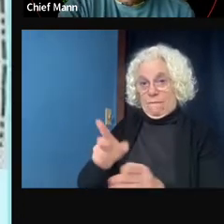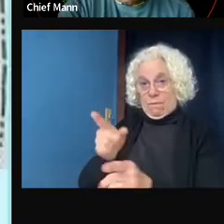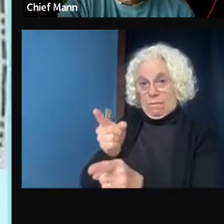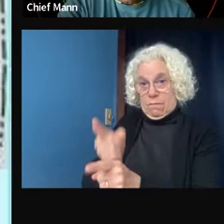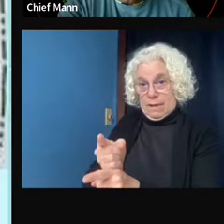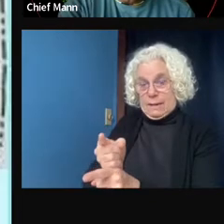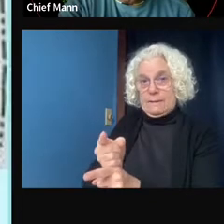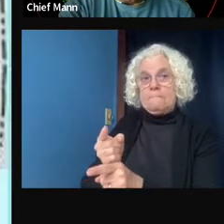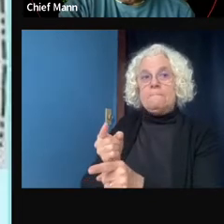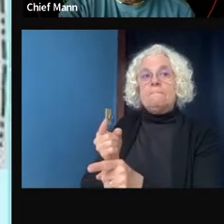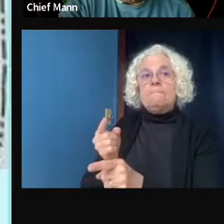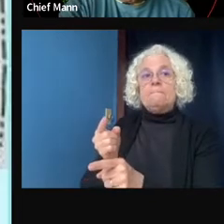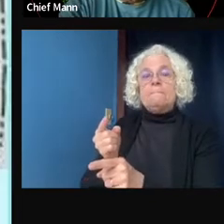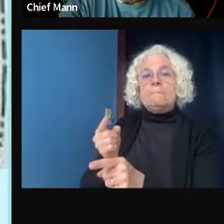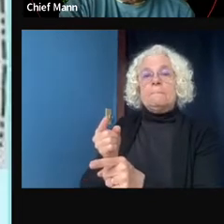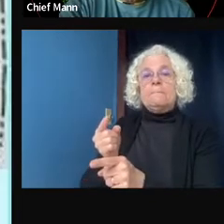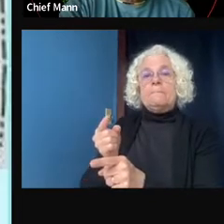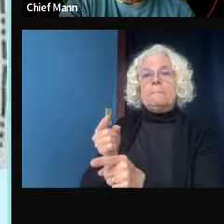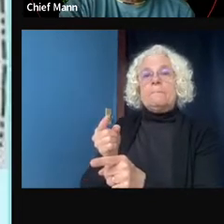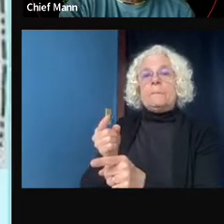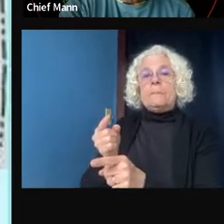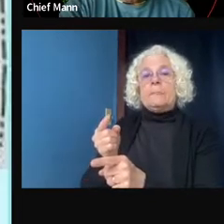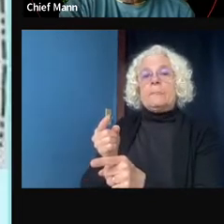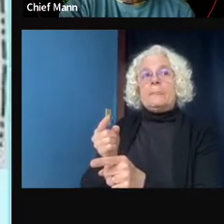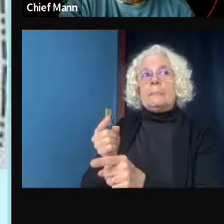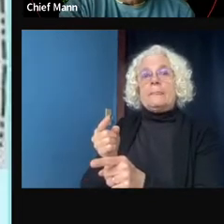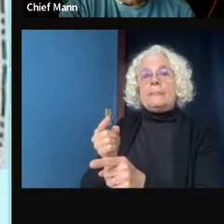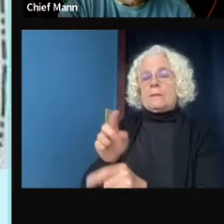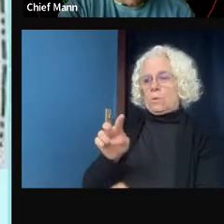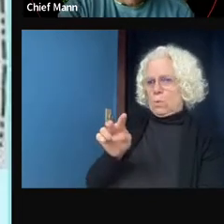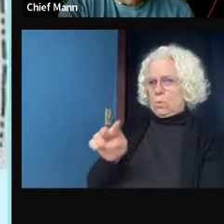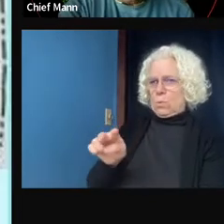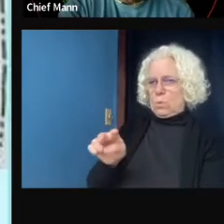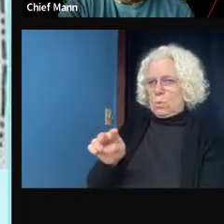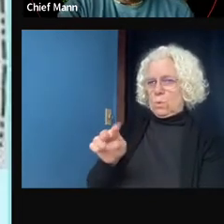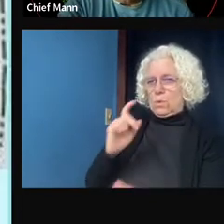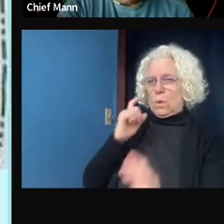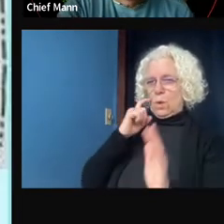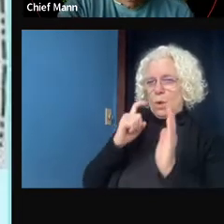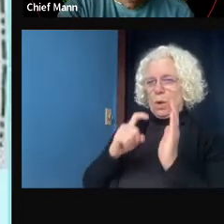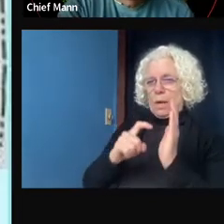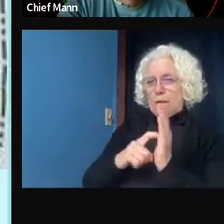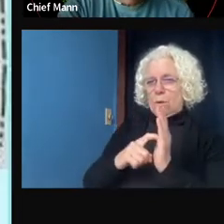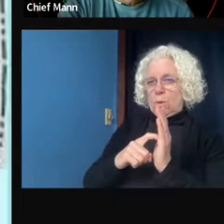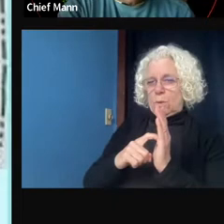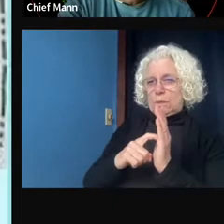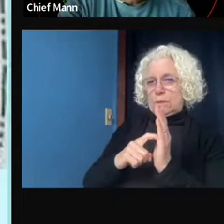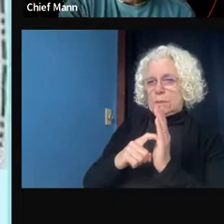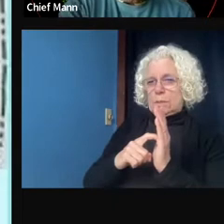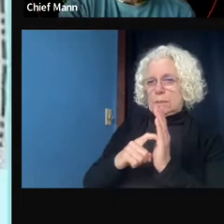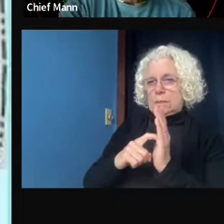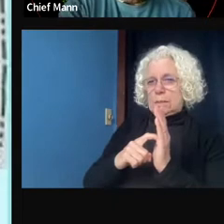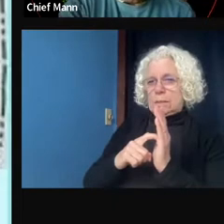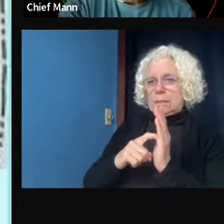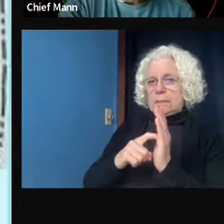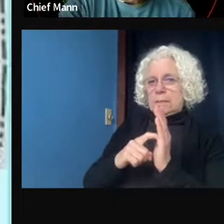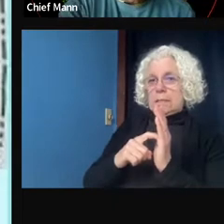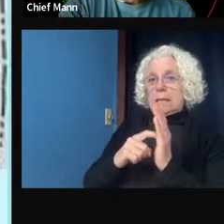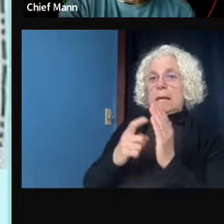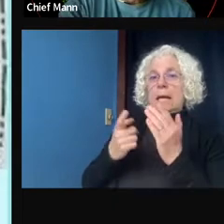you see that, you'll understand that when there was an uprisal of